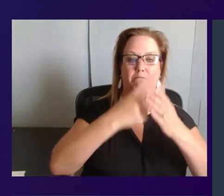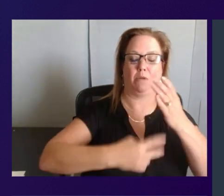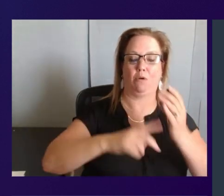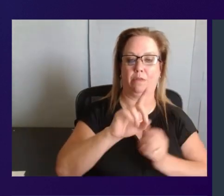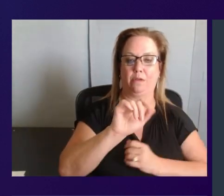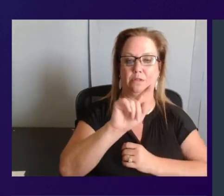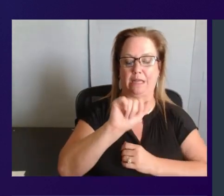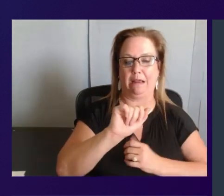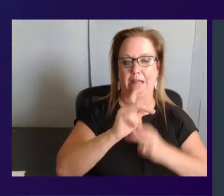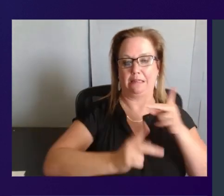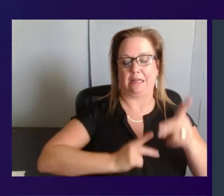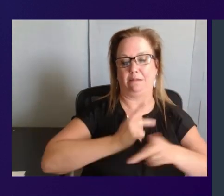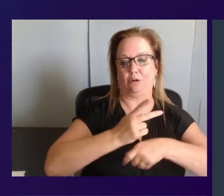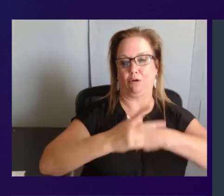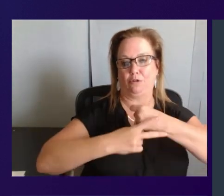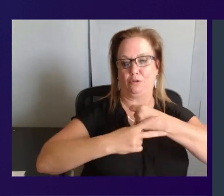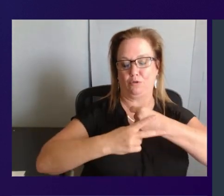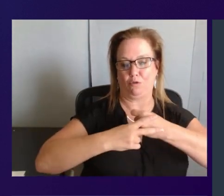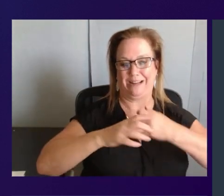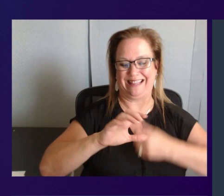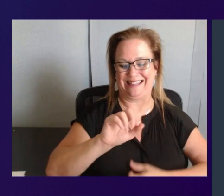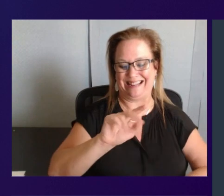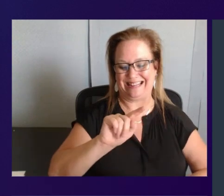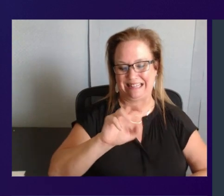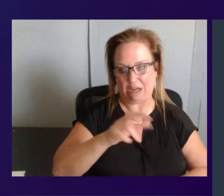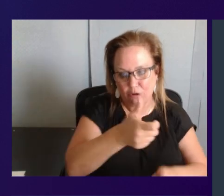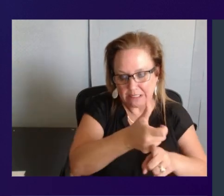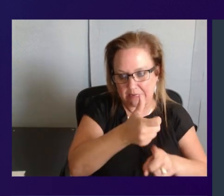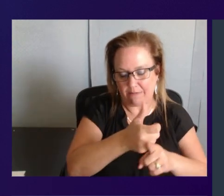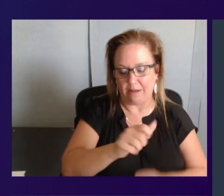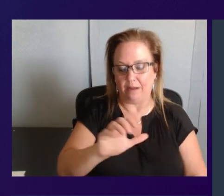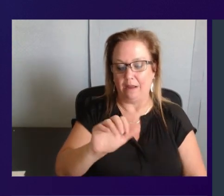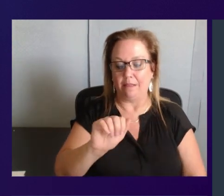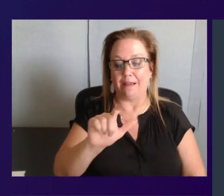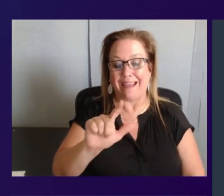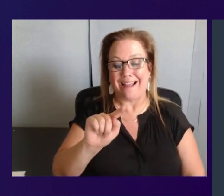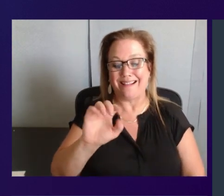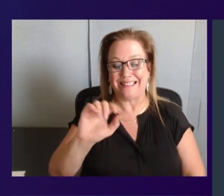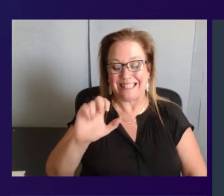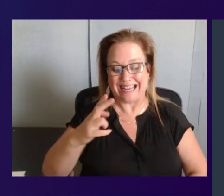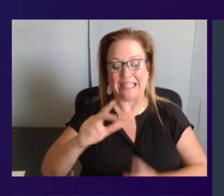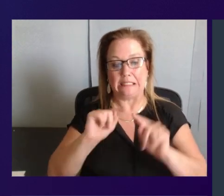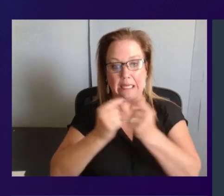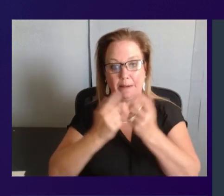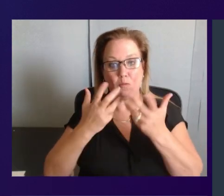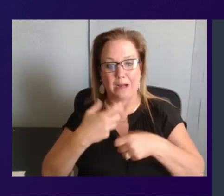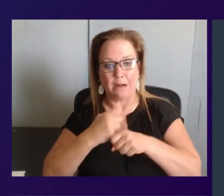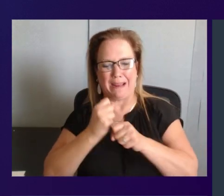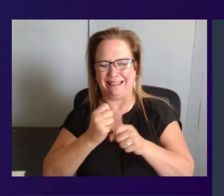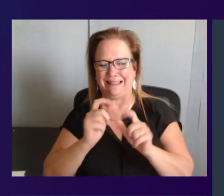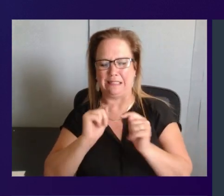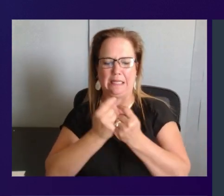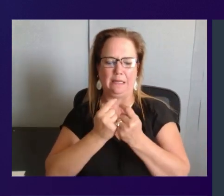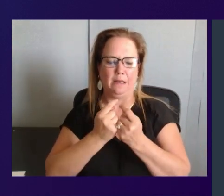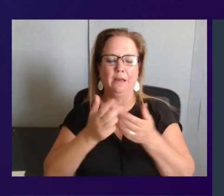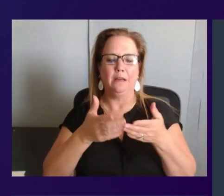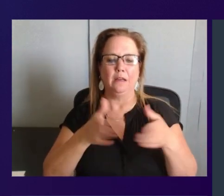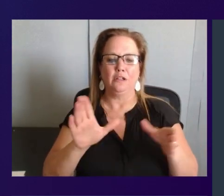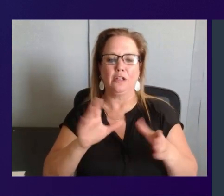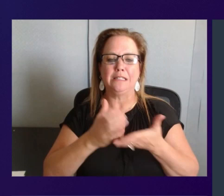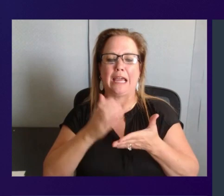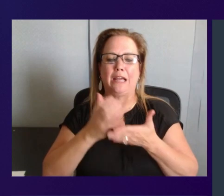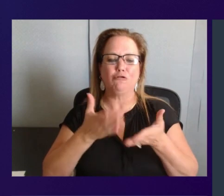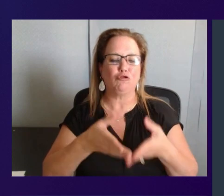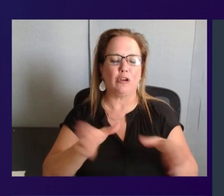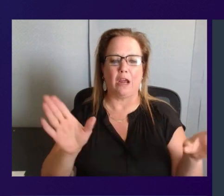types were still stored inside the container itself. The Caltech team wanted to make the containers completely generic and be able to destroy,